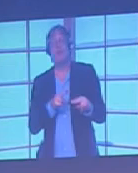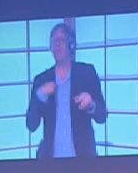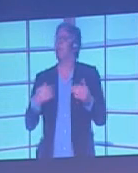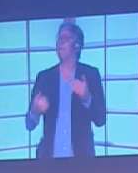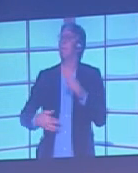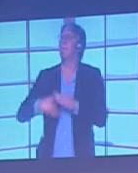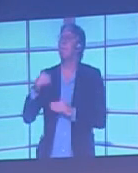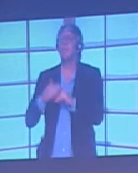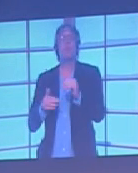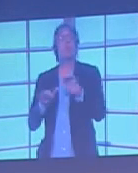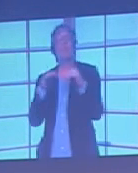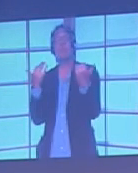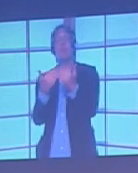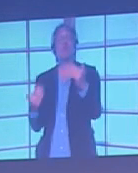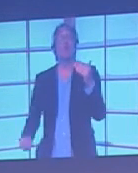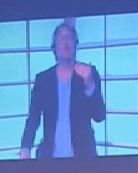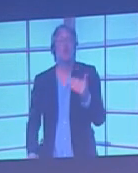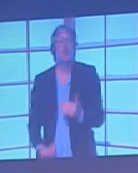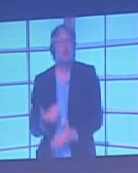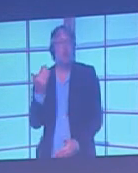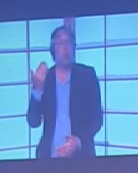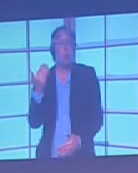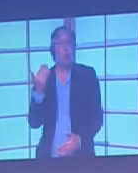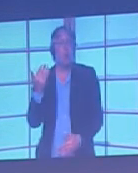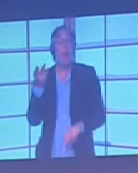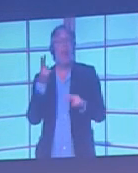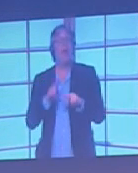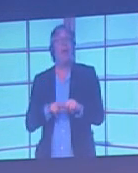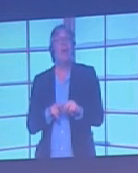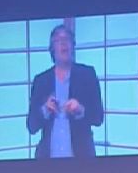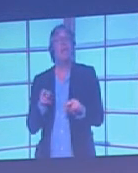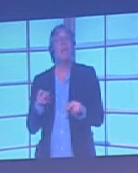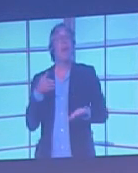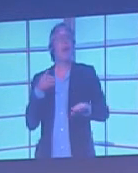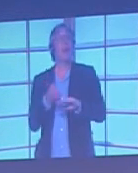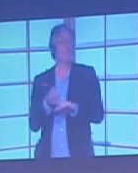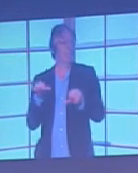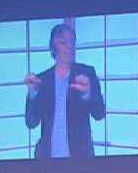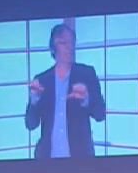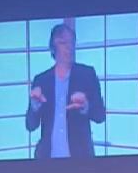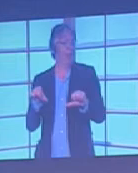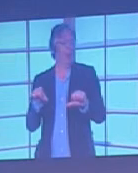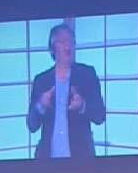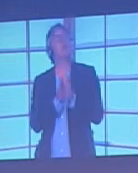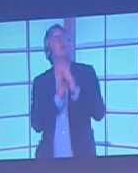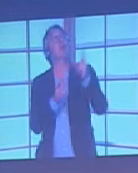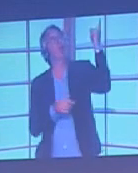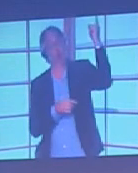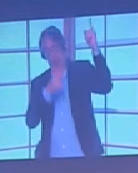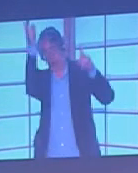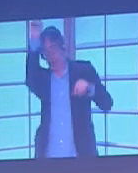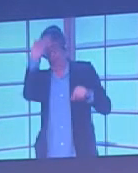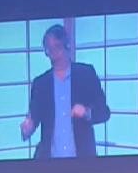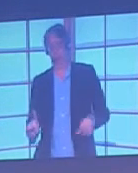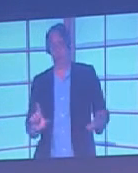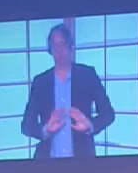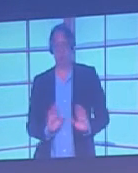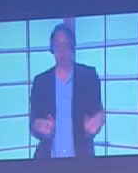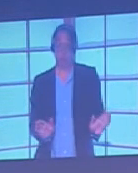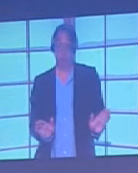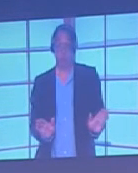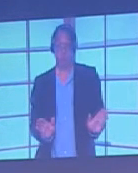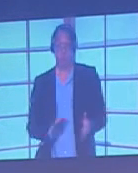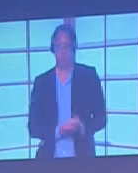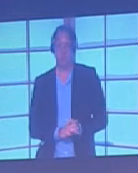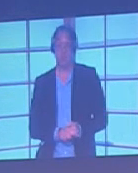stadium, may God forgive us if we don't get this subject right. There is no excuse. We can